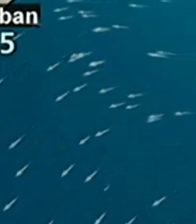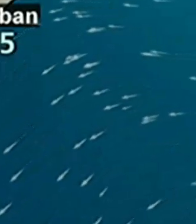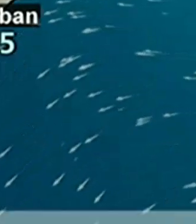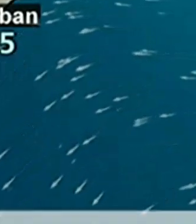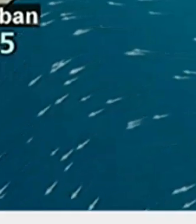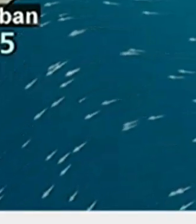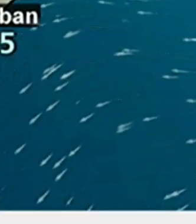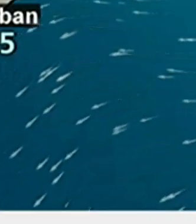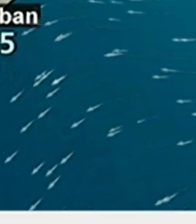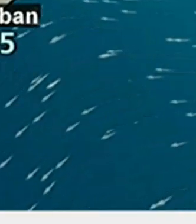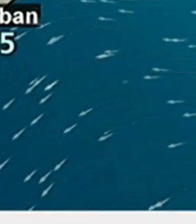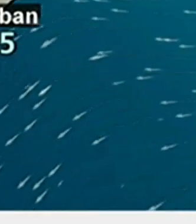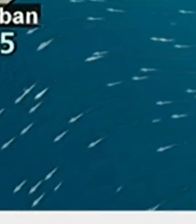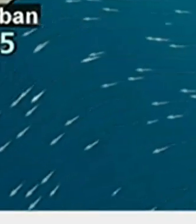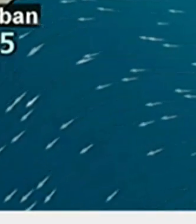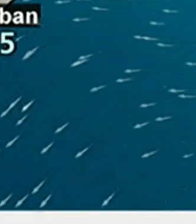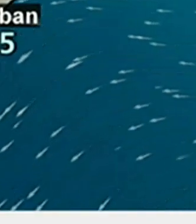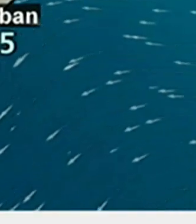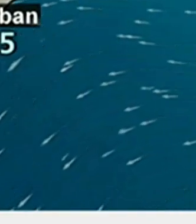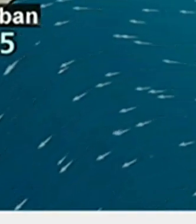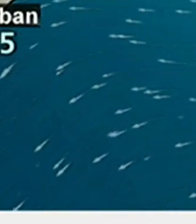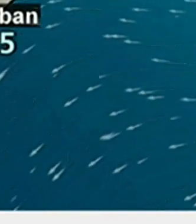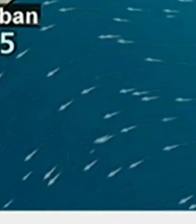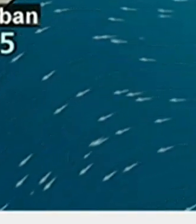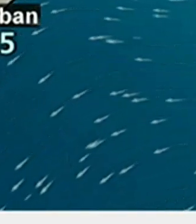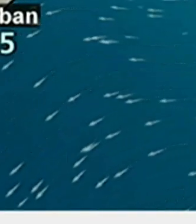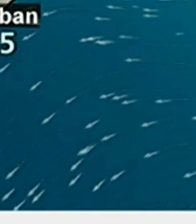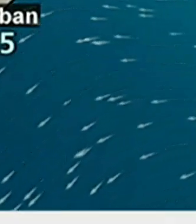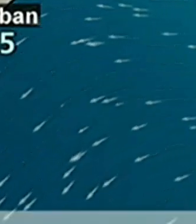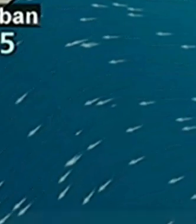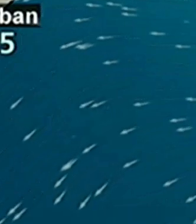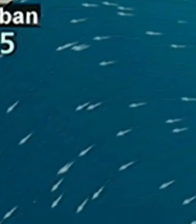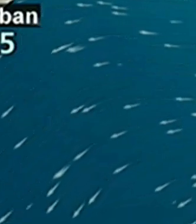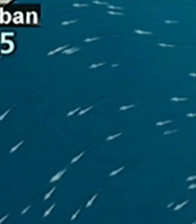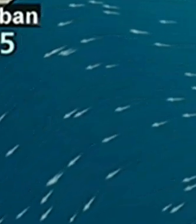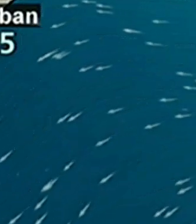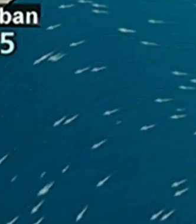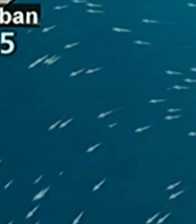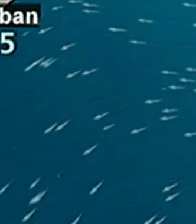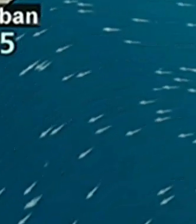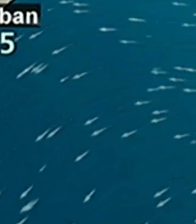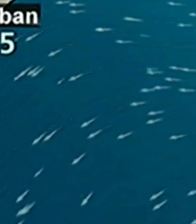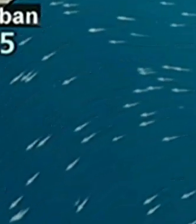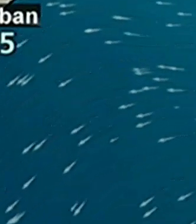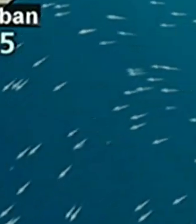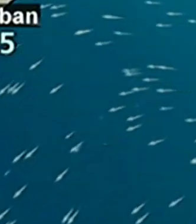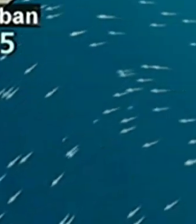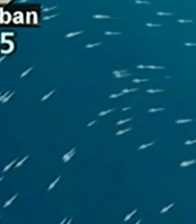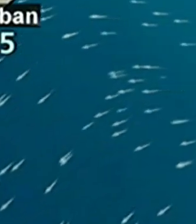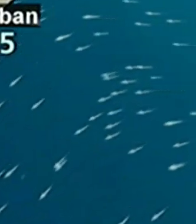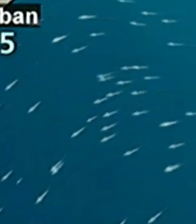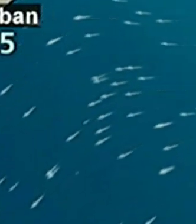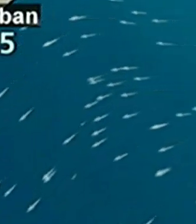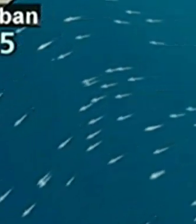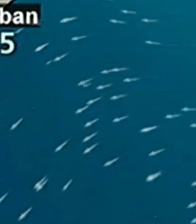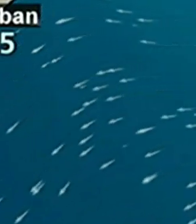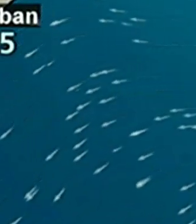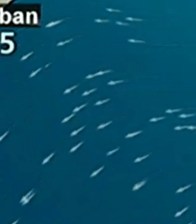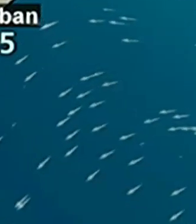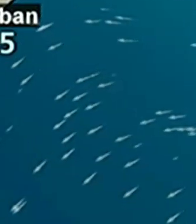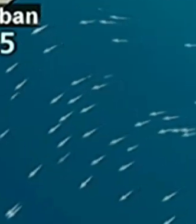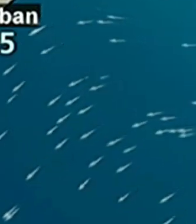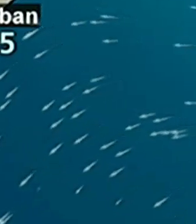Mogwedi wa SABC Madumeši a go tša boso bošomo bja lekgono re bona gabotse kgonagalo tše bofefo tša dipula di ka di le ka bareng bja naga bjalo o le ka dikalong tša ka Kapa Bohlabela o le